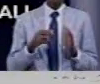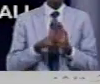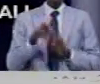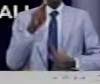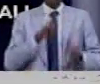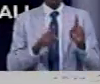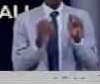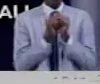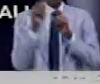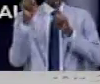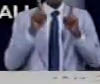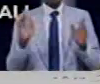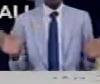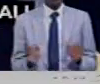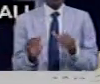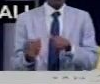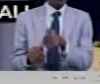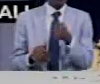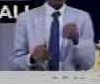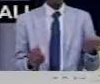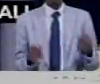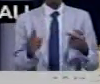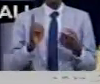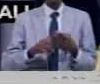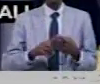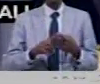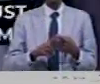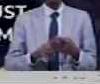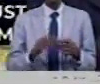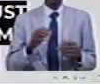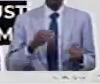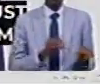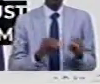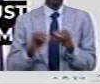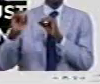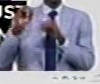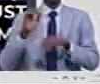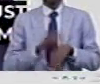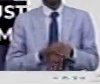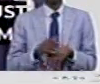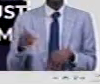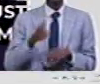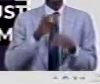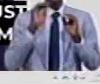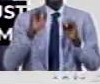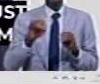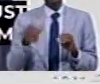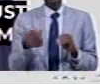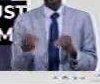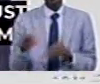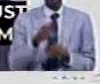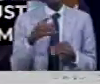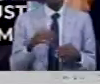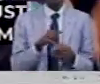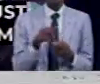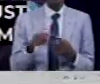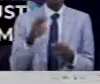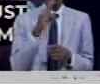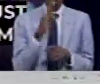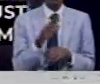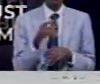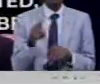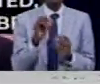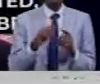others that when they fall, they have to keep pushing on. A star's light can never dim or rust, but to brighten others has to